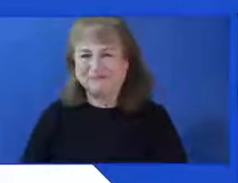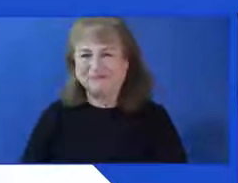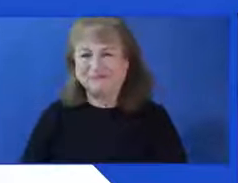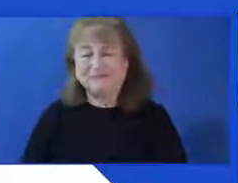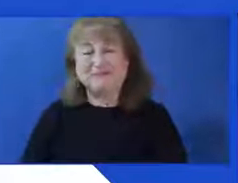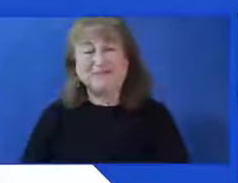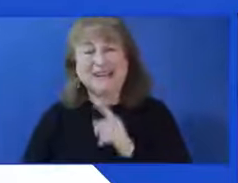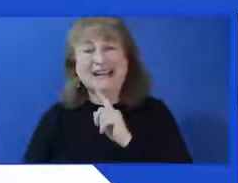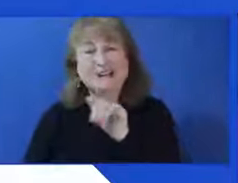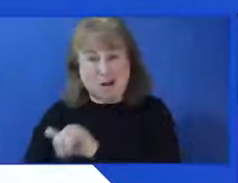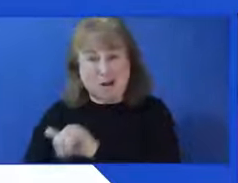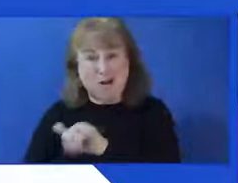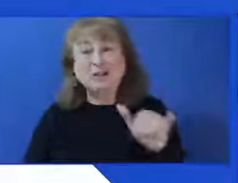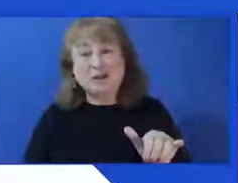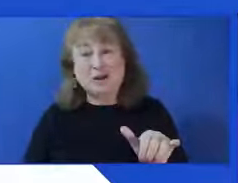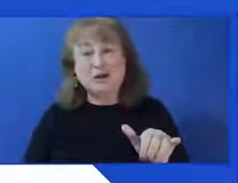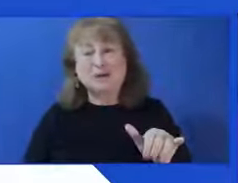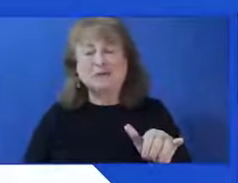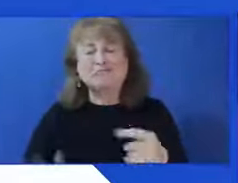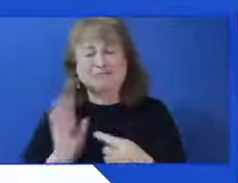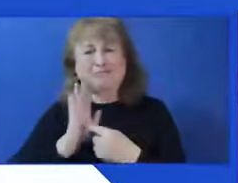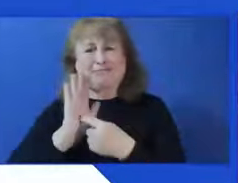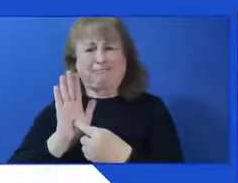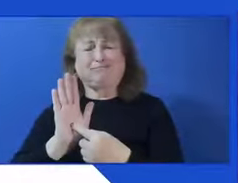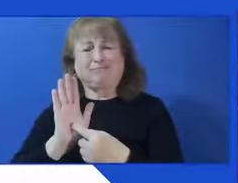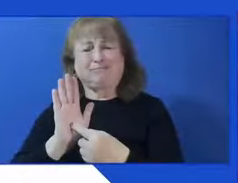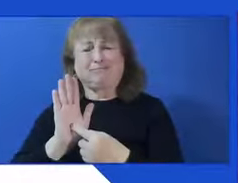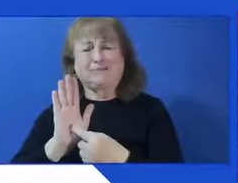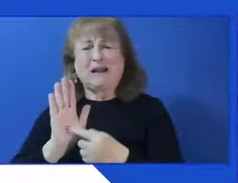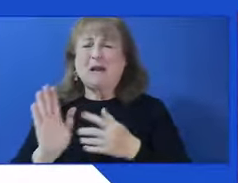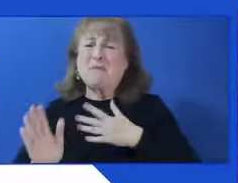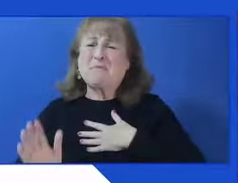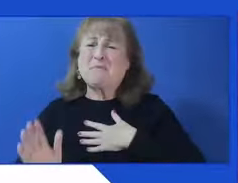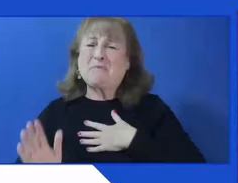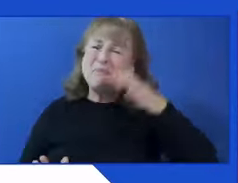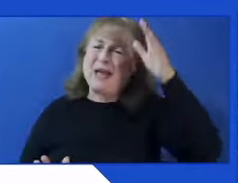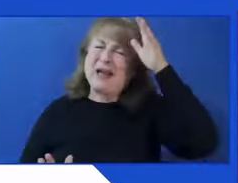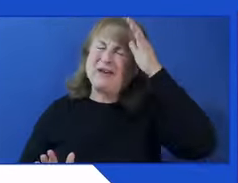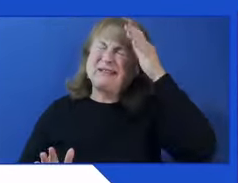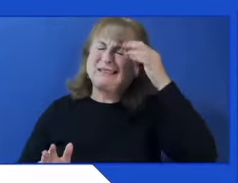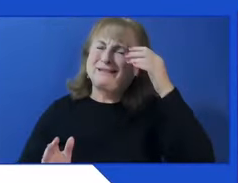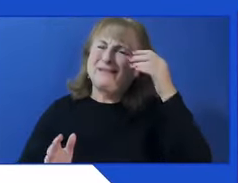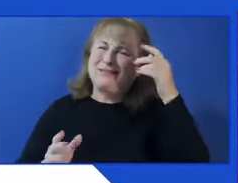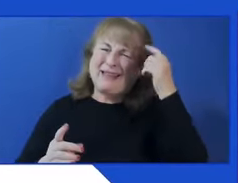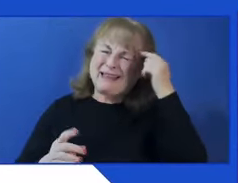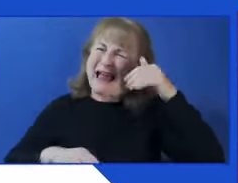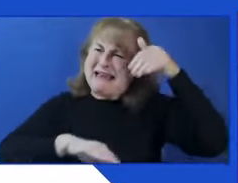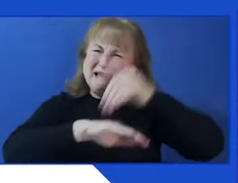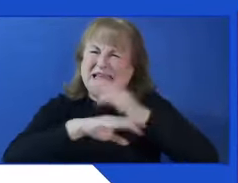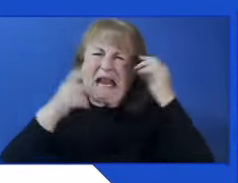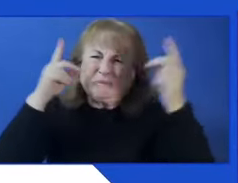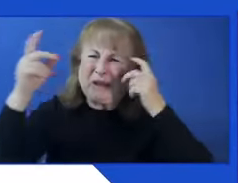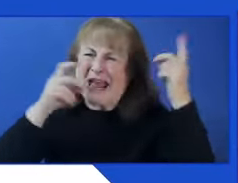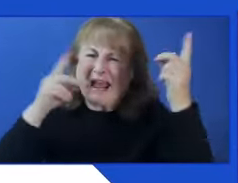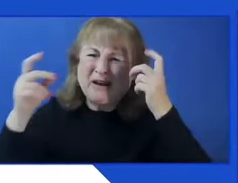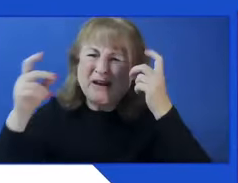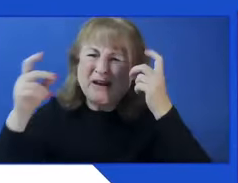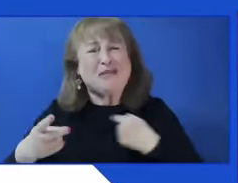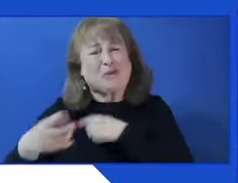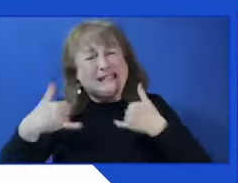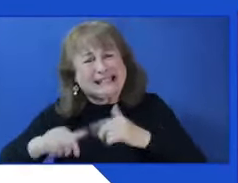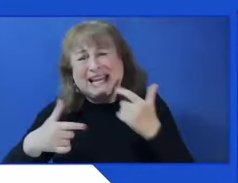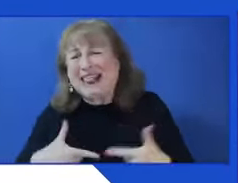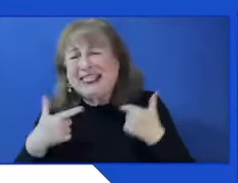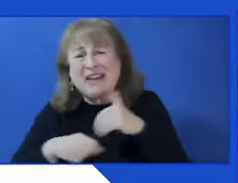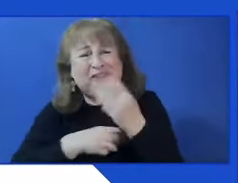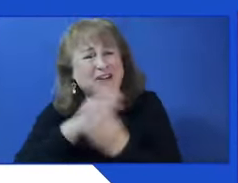It is also a manifestation of their greatest nightmare, that we still live in a